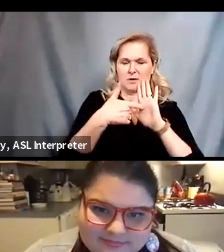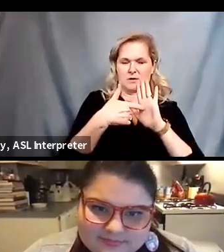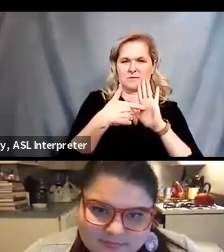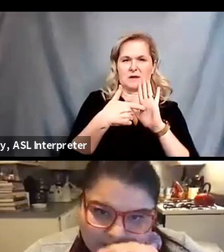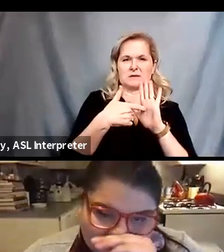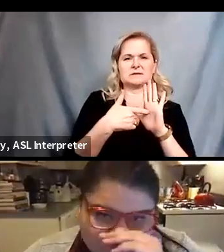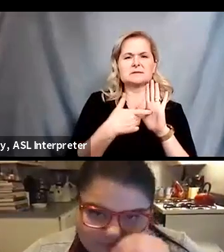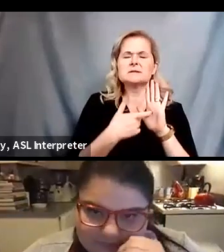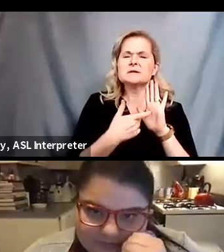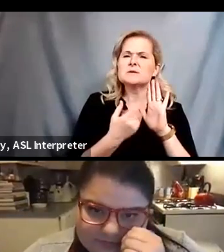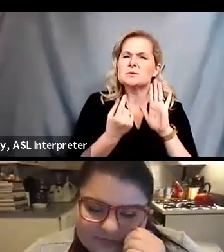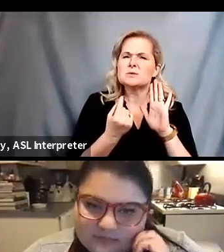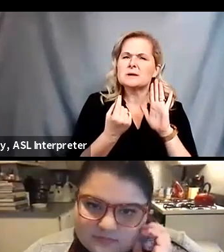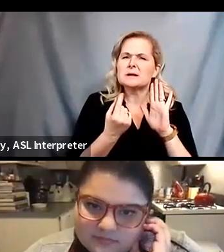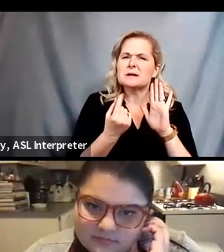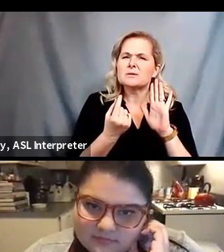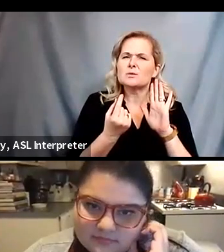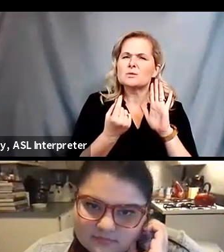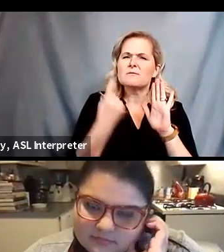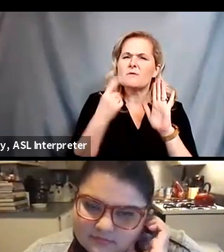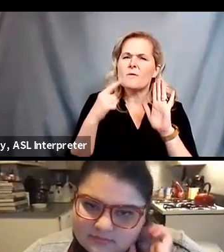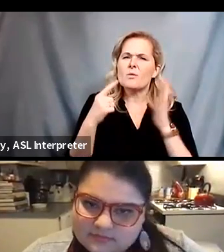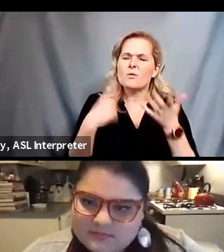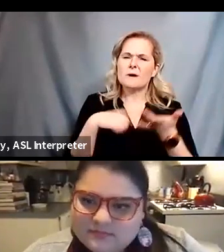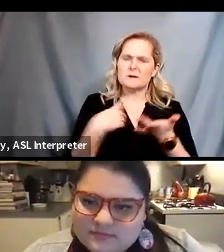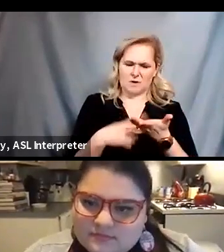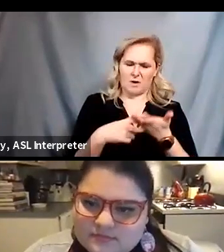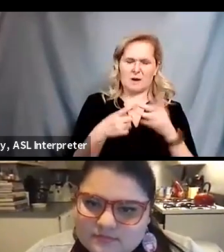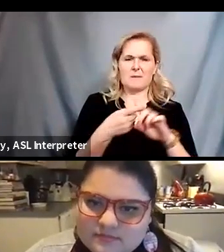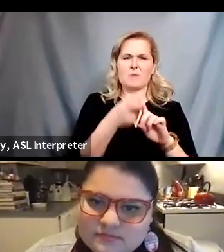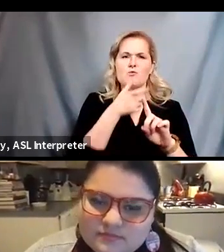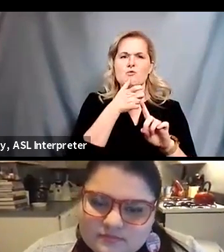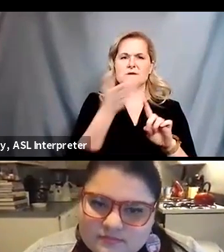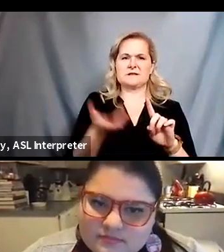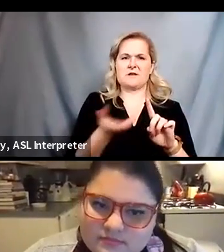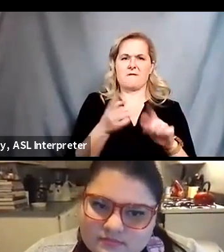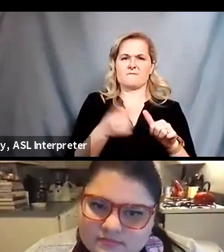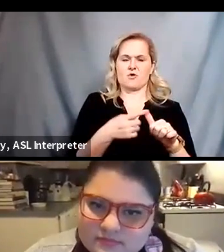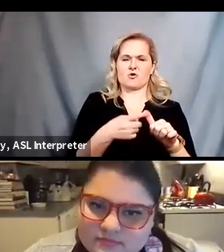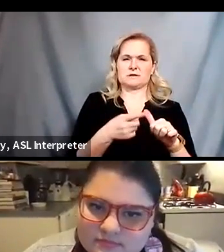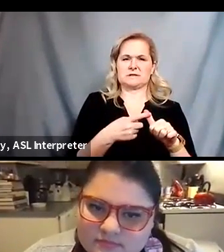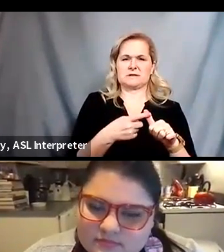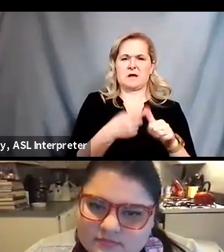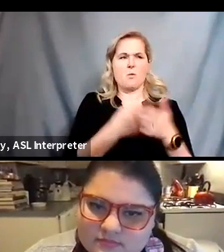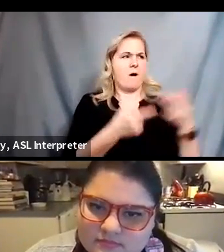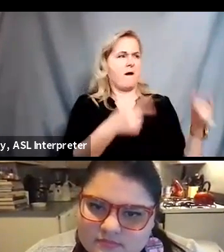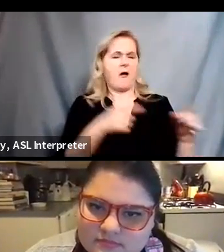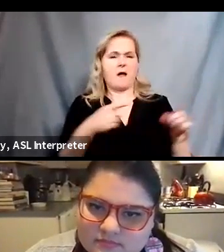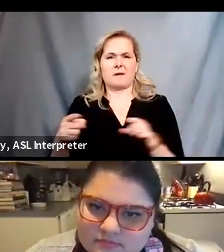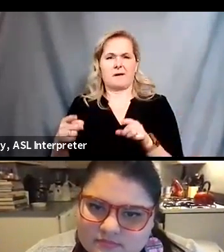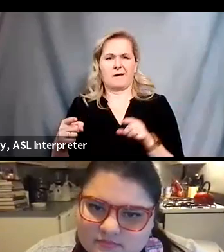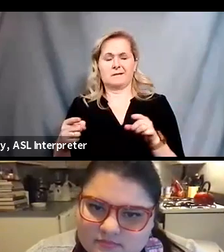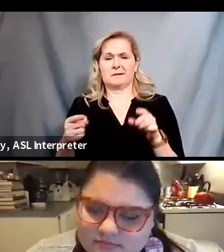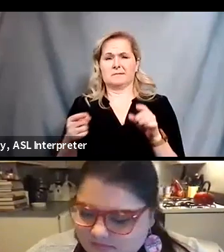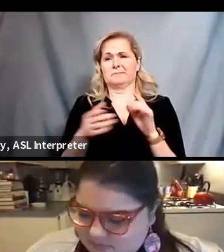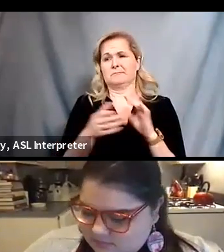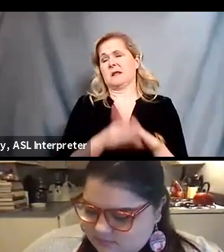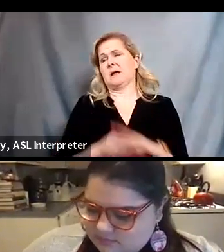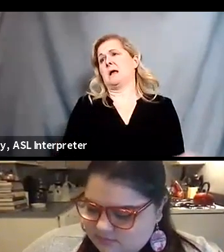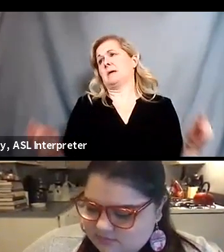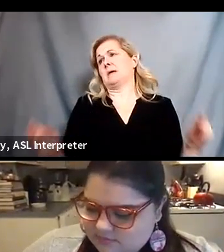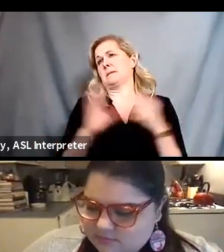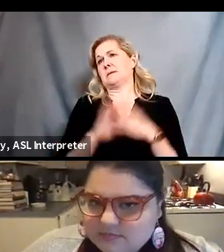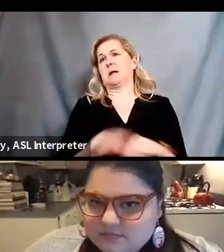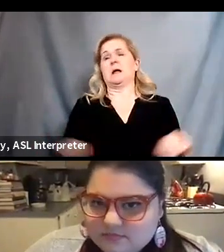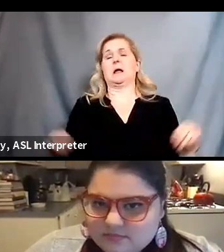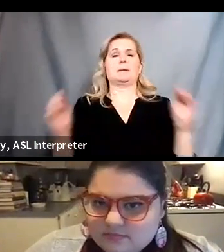why are we doing this? Why are we talking about who was here first and what happened and blah, blah, blah, blah, blah, right?